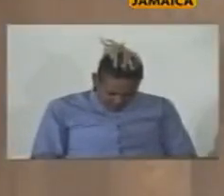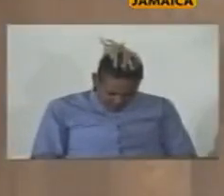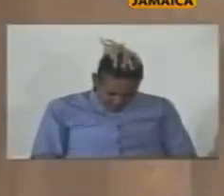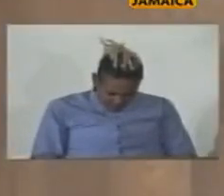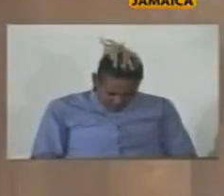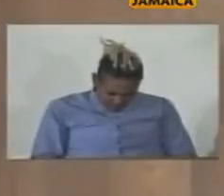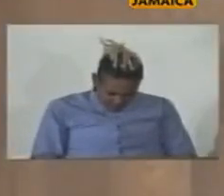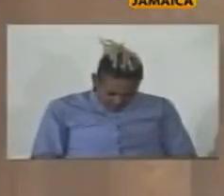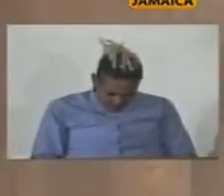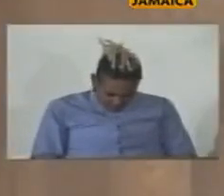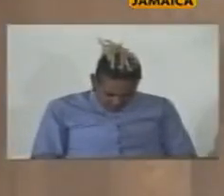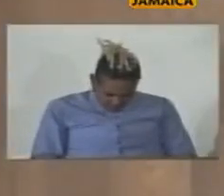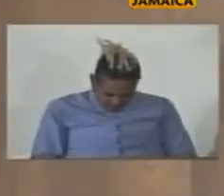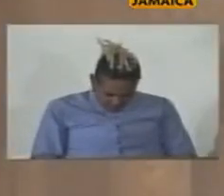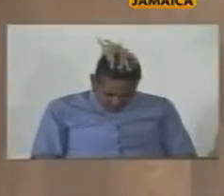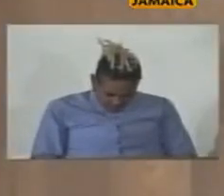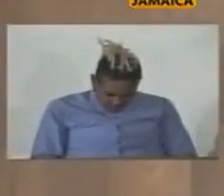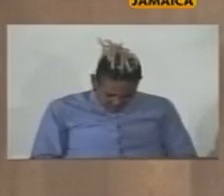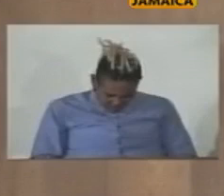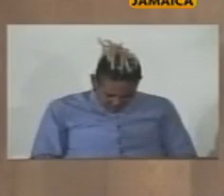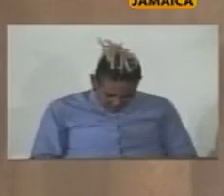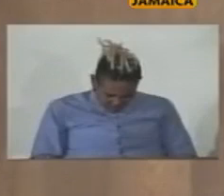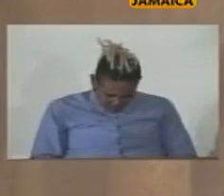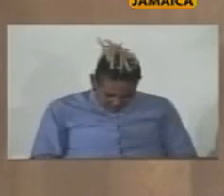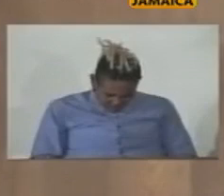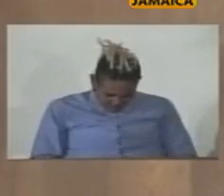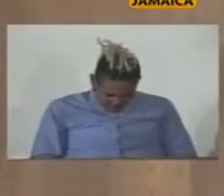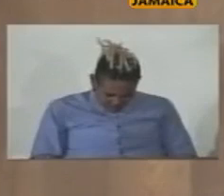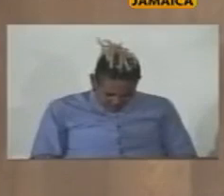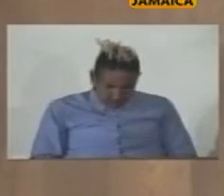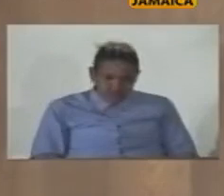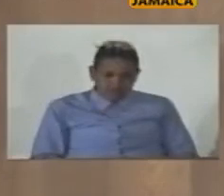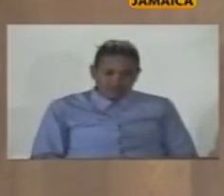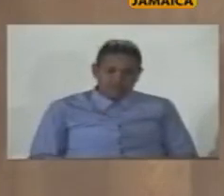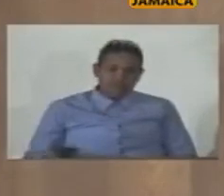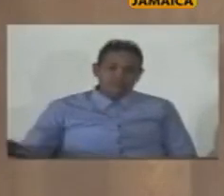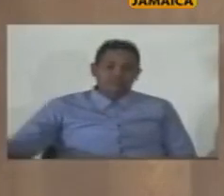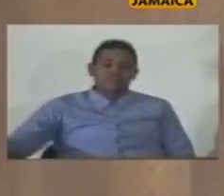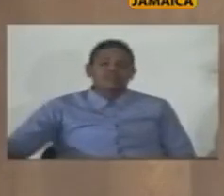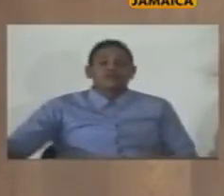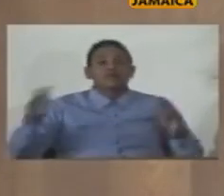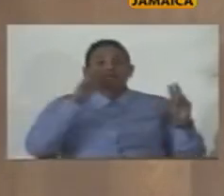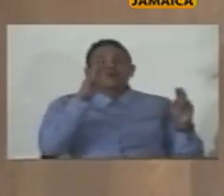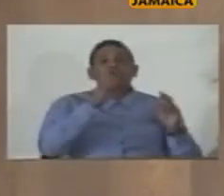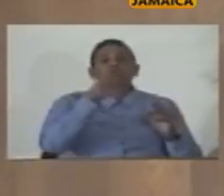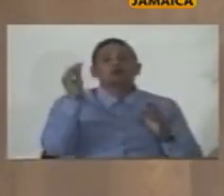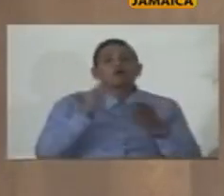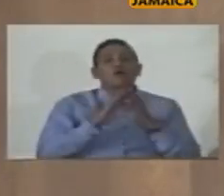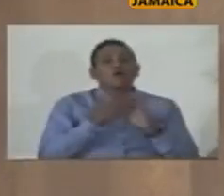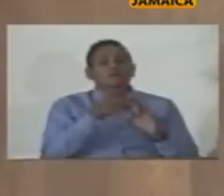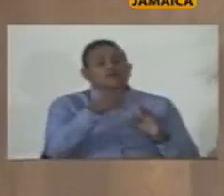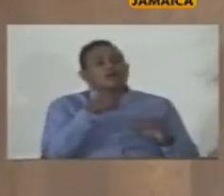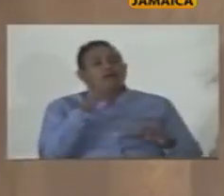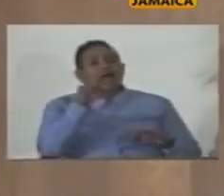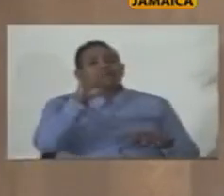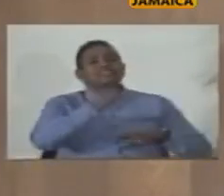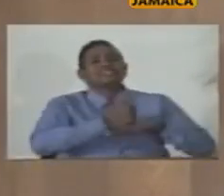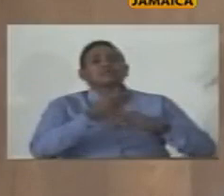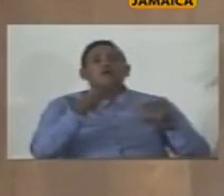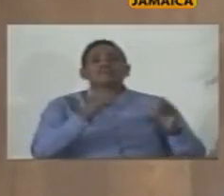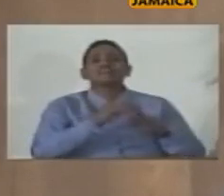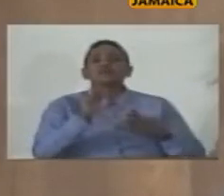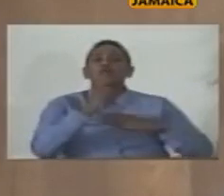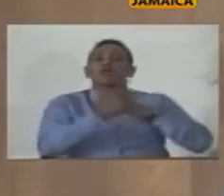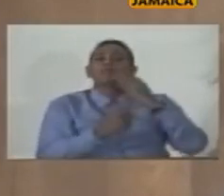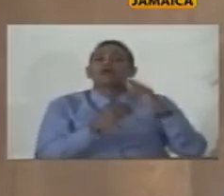been left open for years and need attention. And therefore call on the JBI also to establish an office in the parish